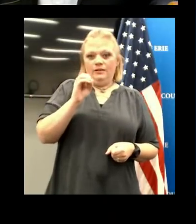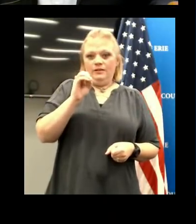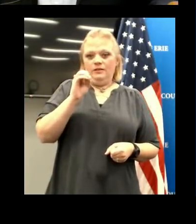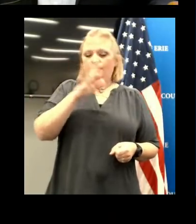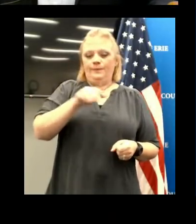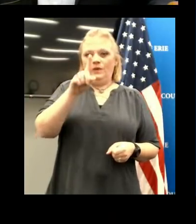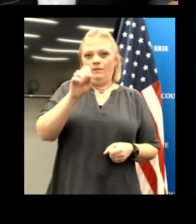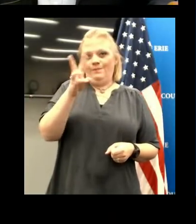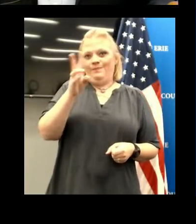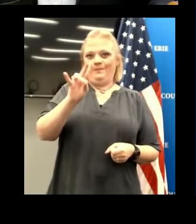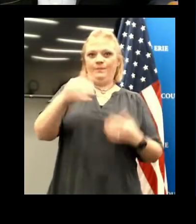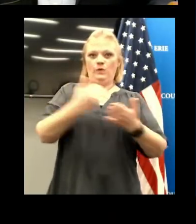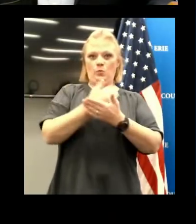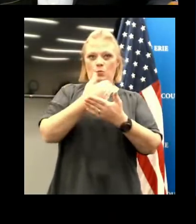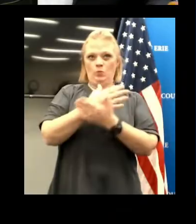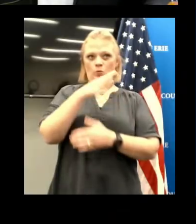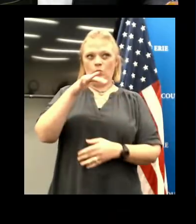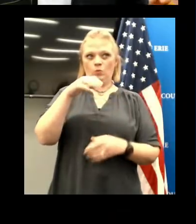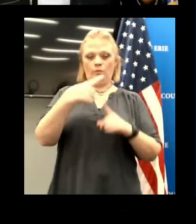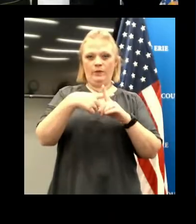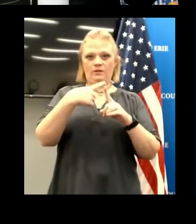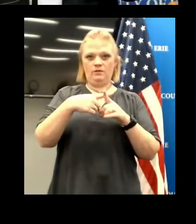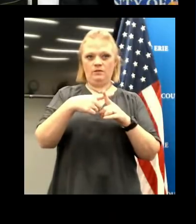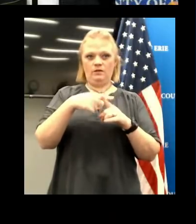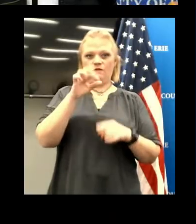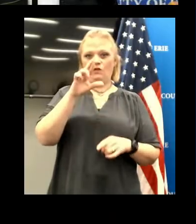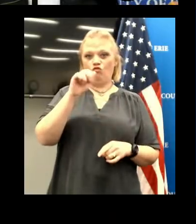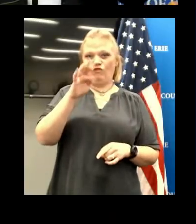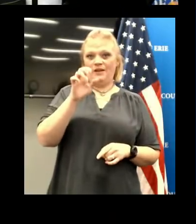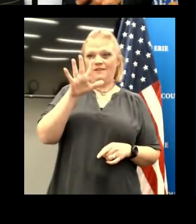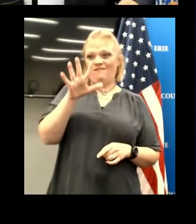167 new cases for a rate of